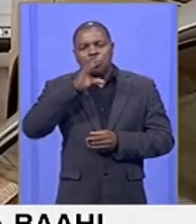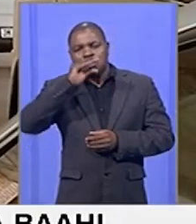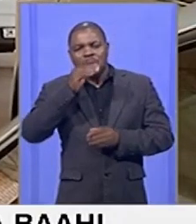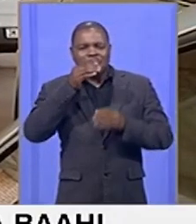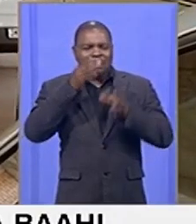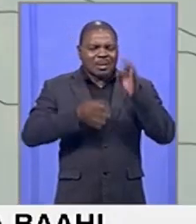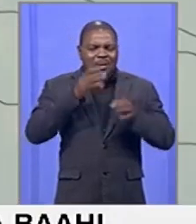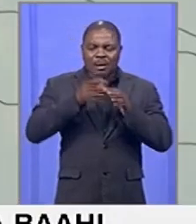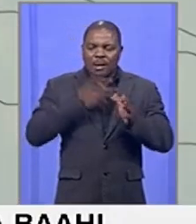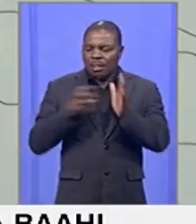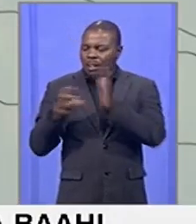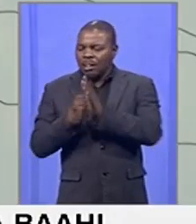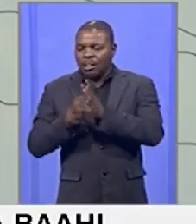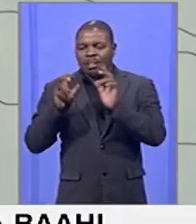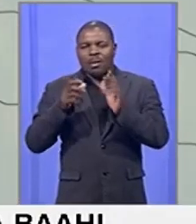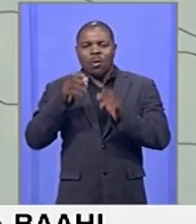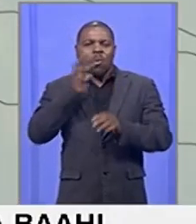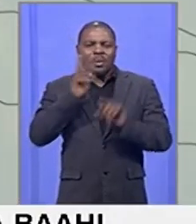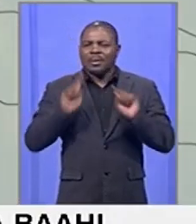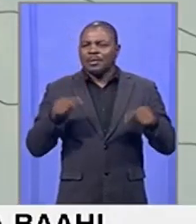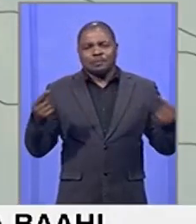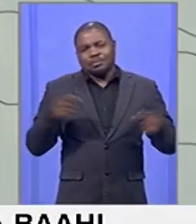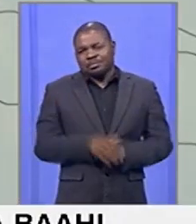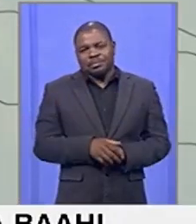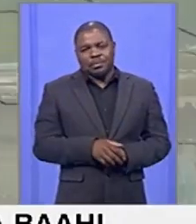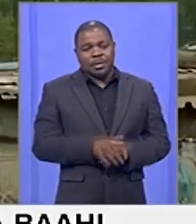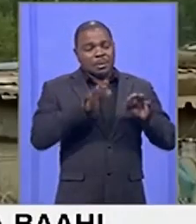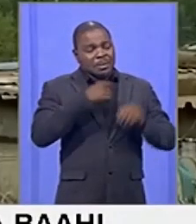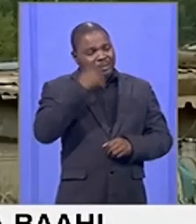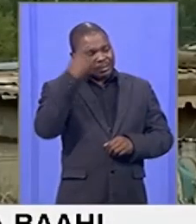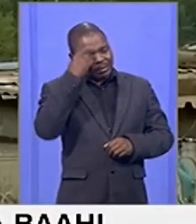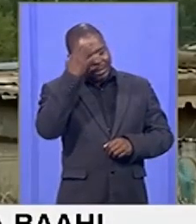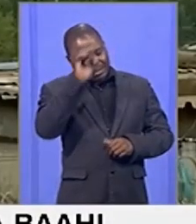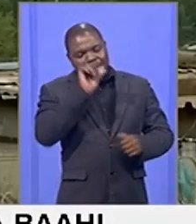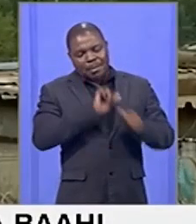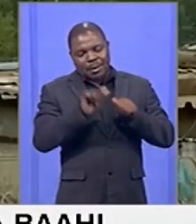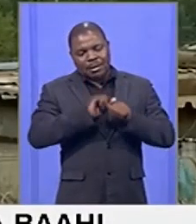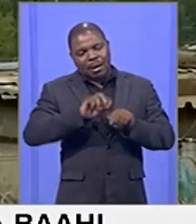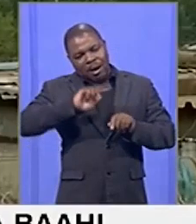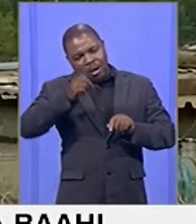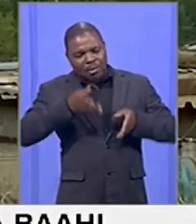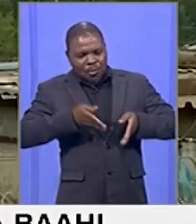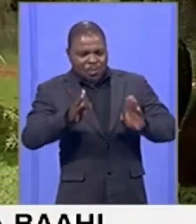direla lebotlolo. Baitseanape ba rotloetsa puso go senka mekgwa e mengwe ya go fetlha maatla a